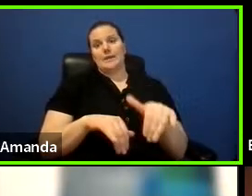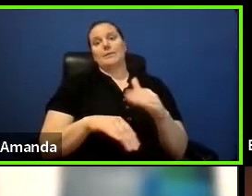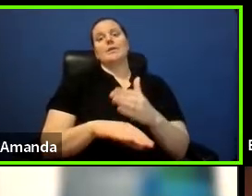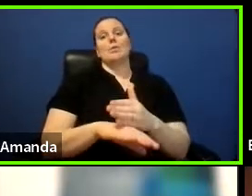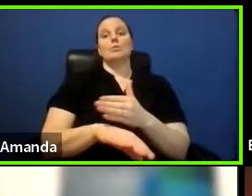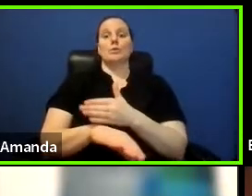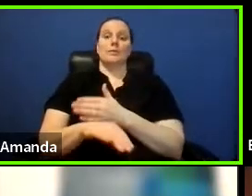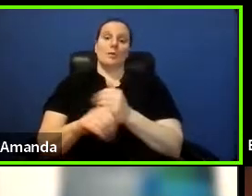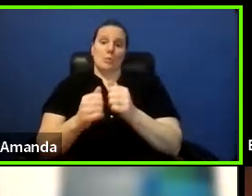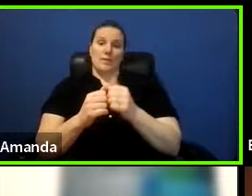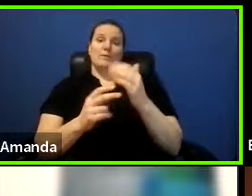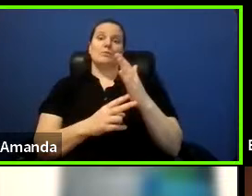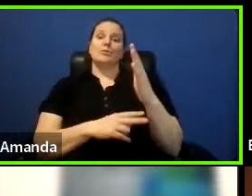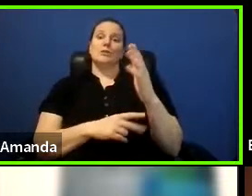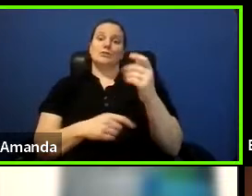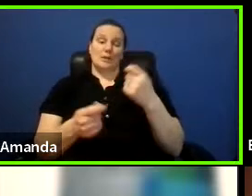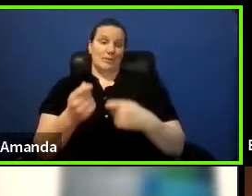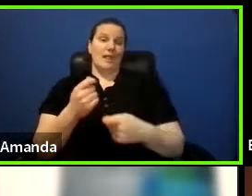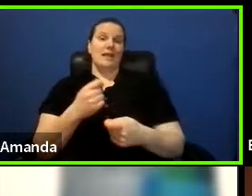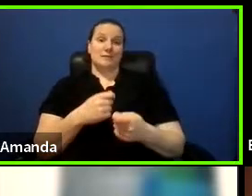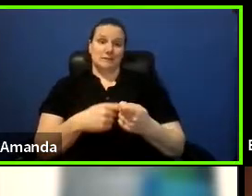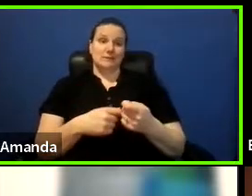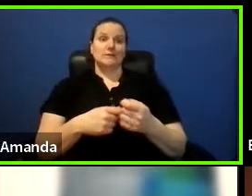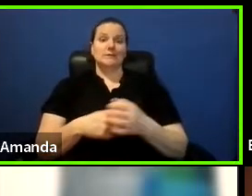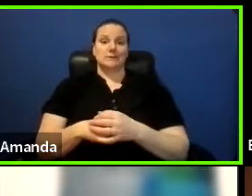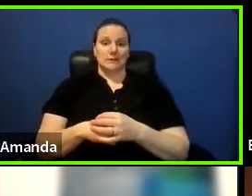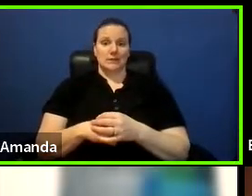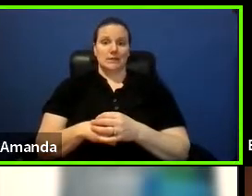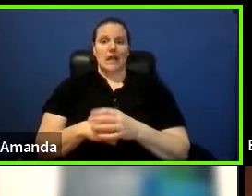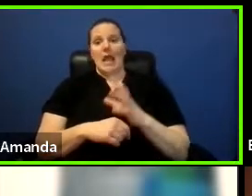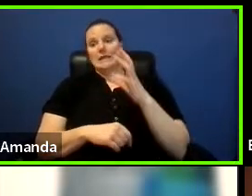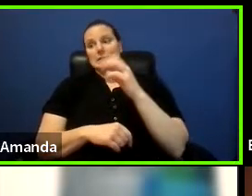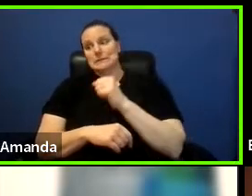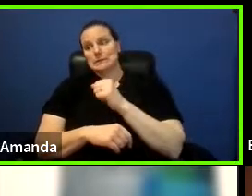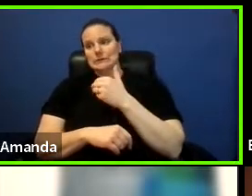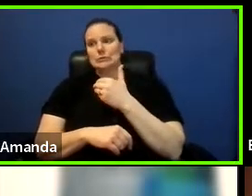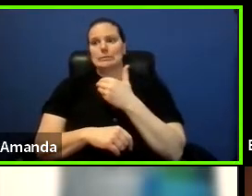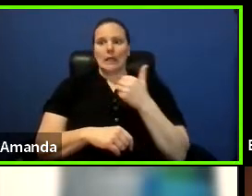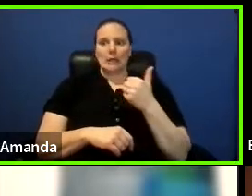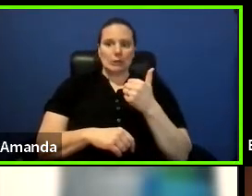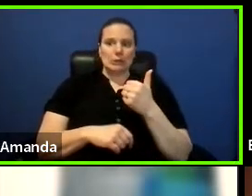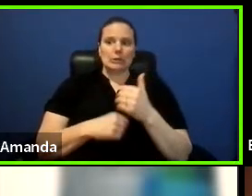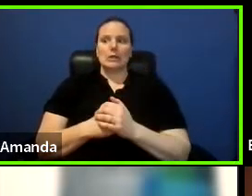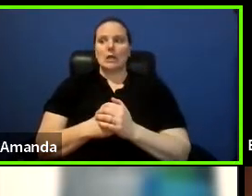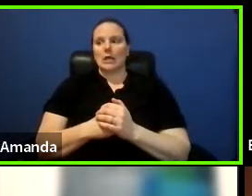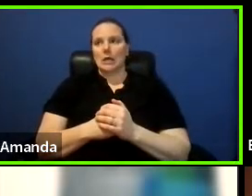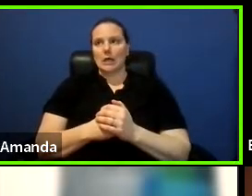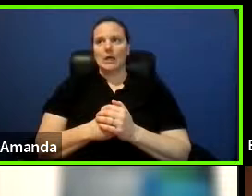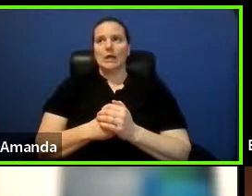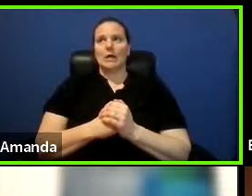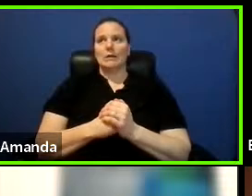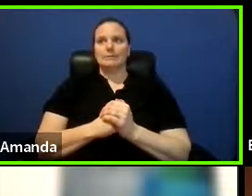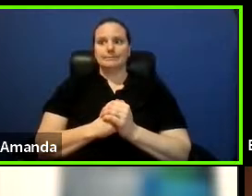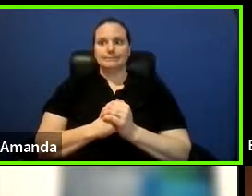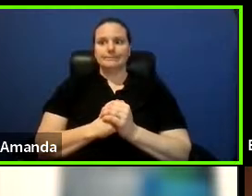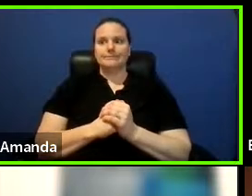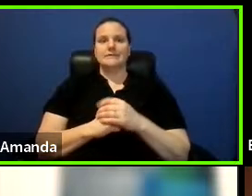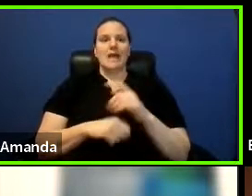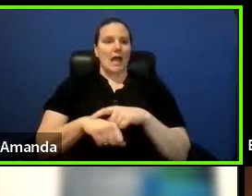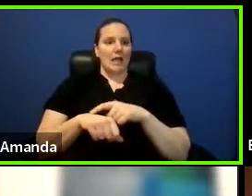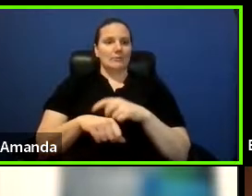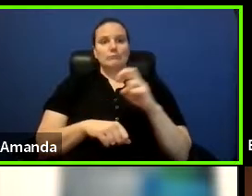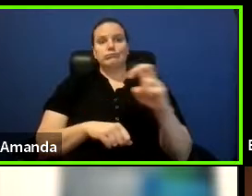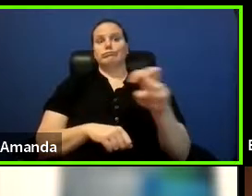improvements with the bridge replacement and estimates in a better traverse time, so